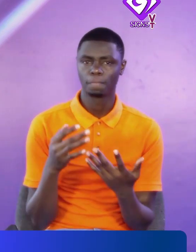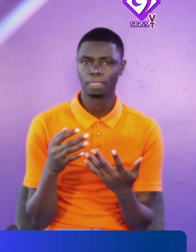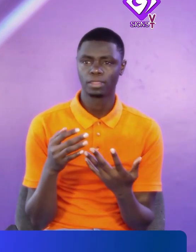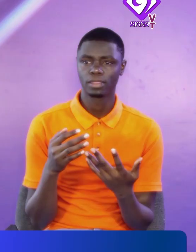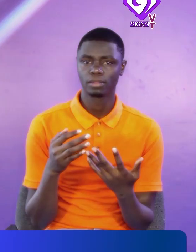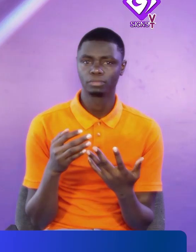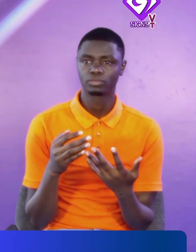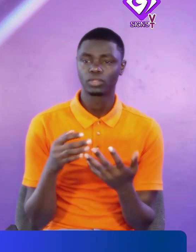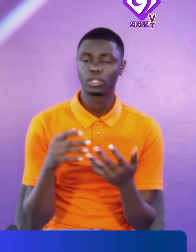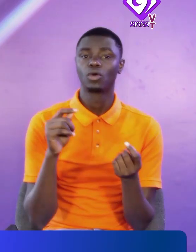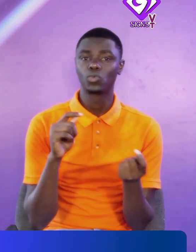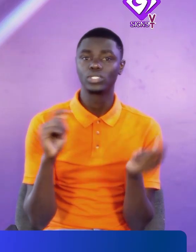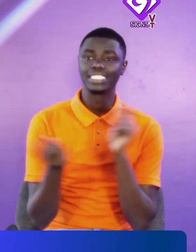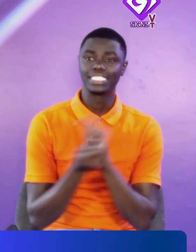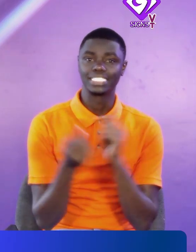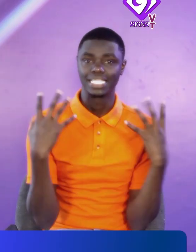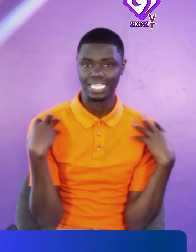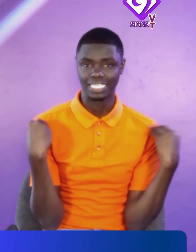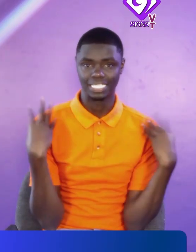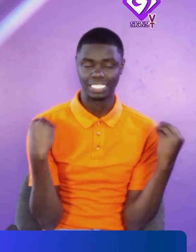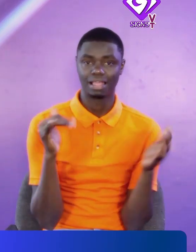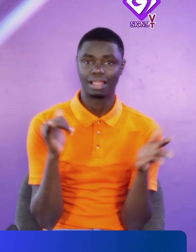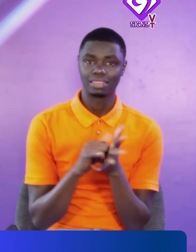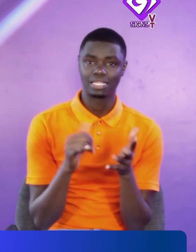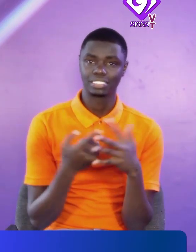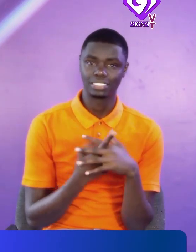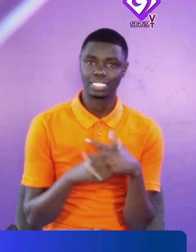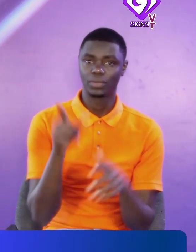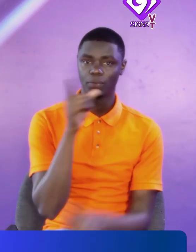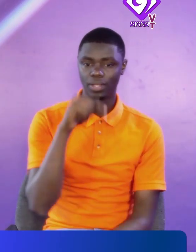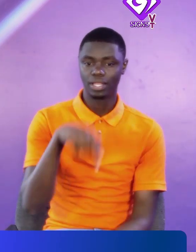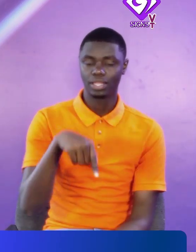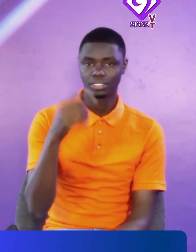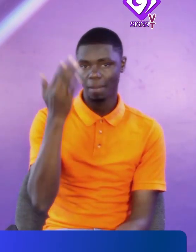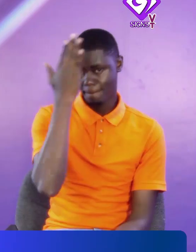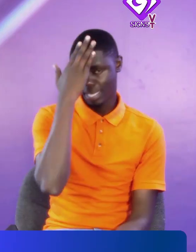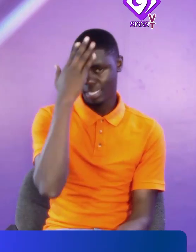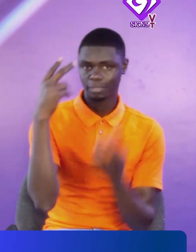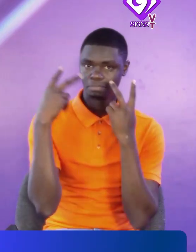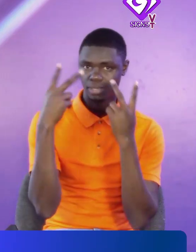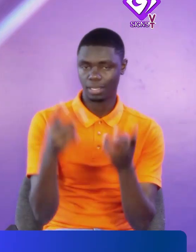the tide on the exercise that has kicked off this Monday. Let's take a look.